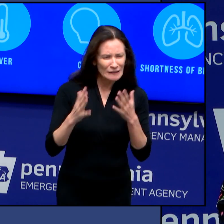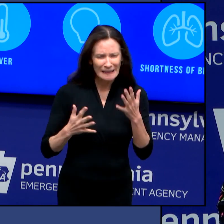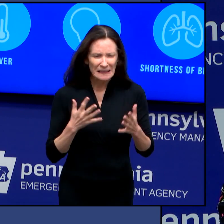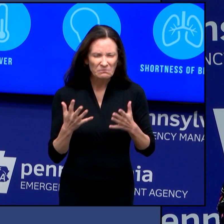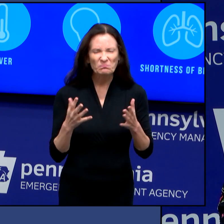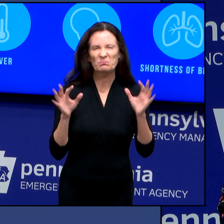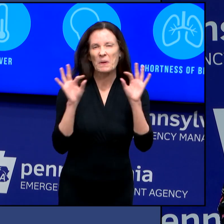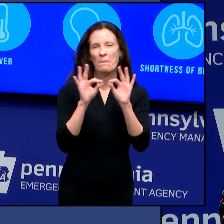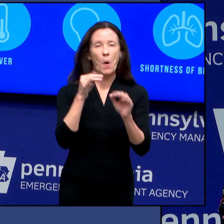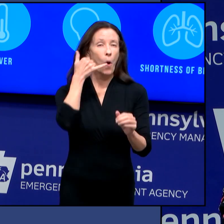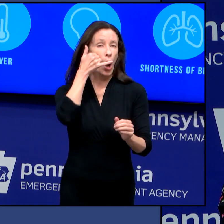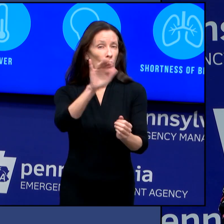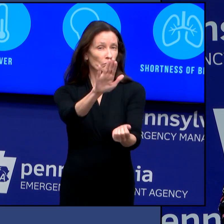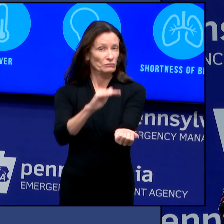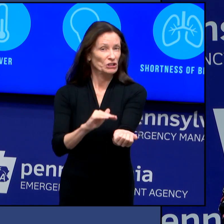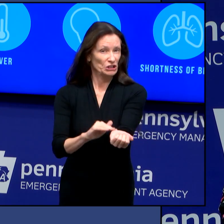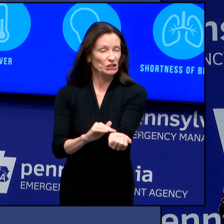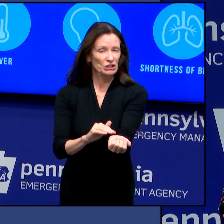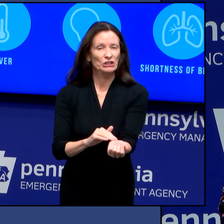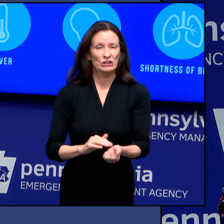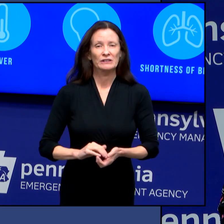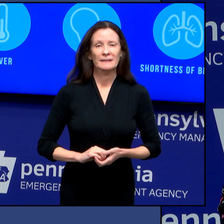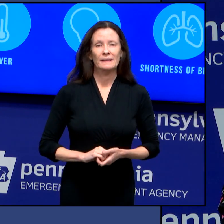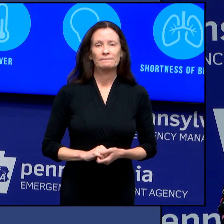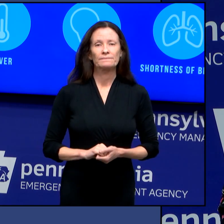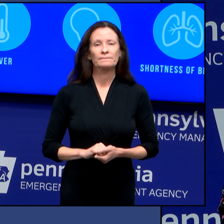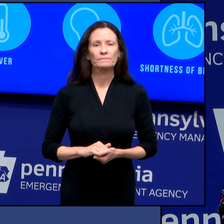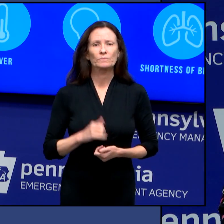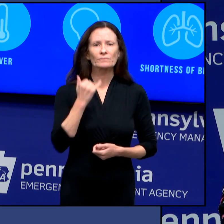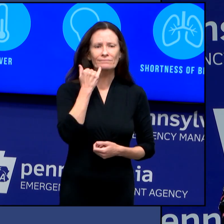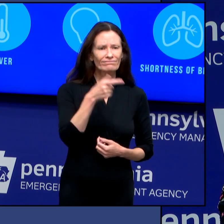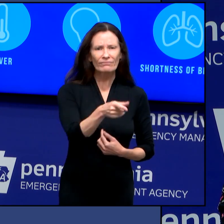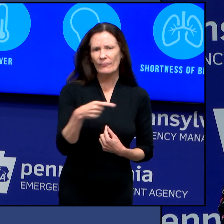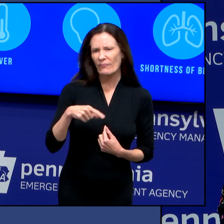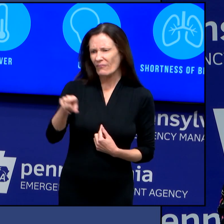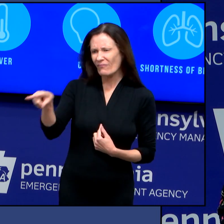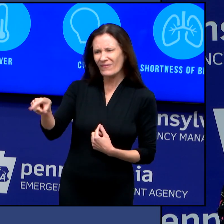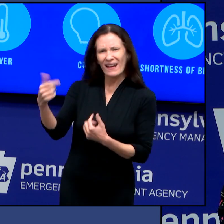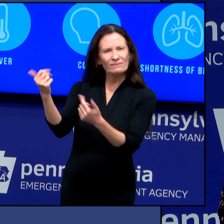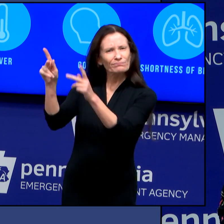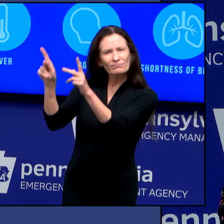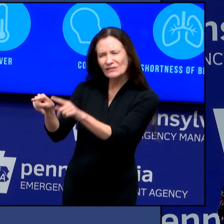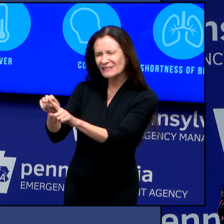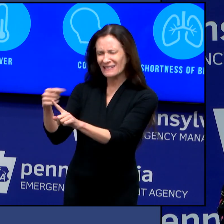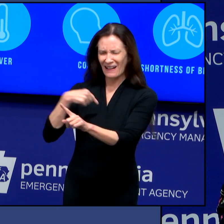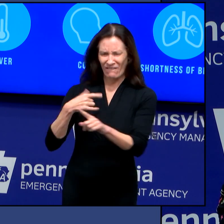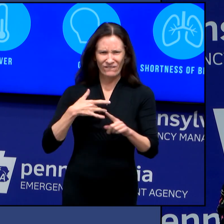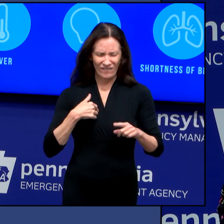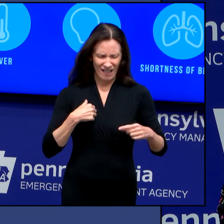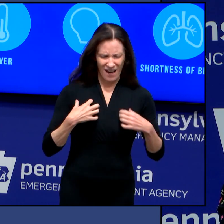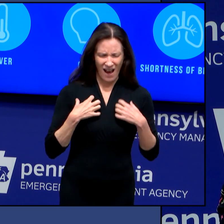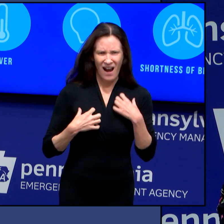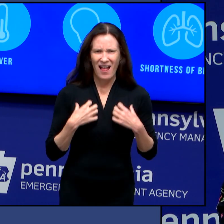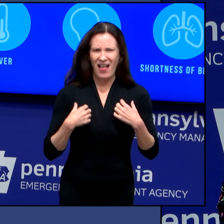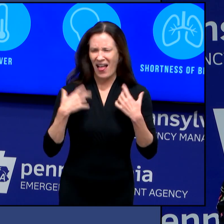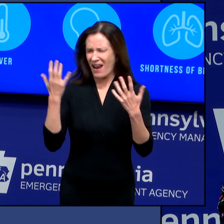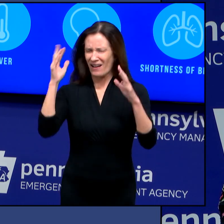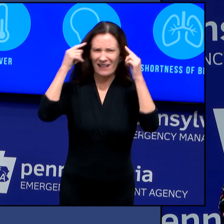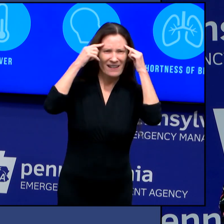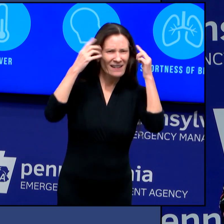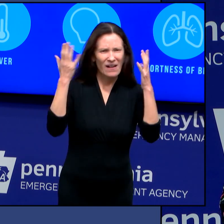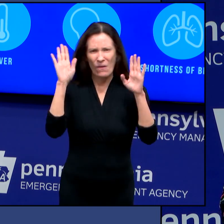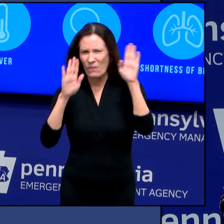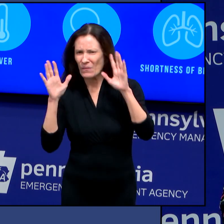is experiencing a mental health crisis, please contact the crisis text line by texting